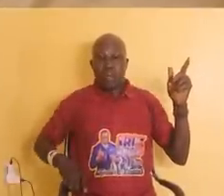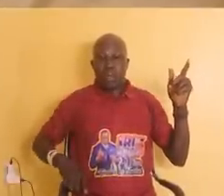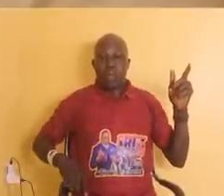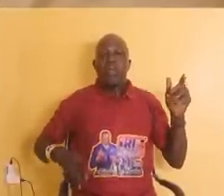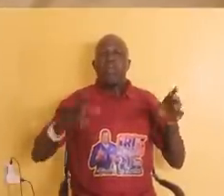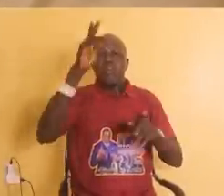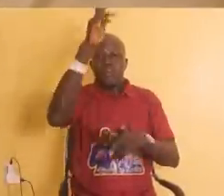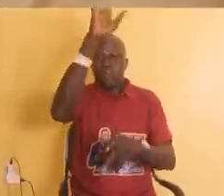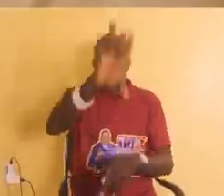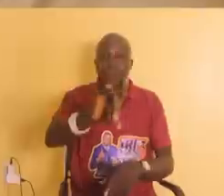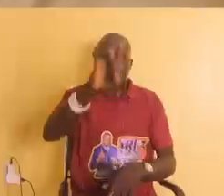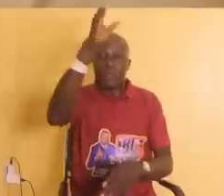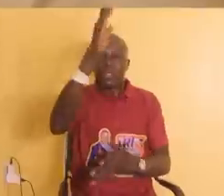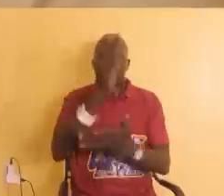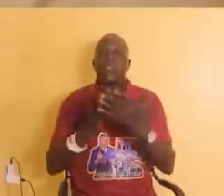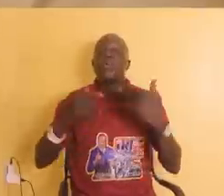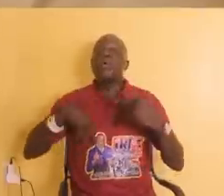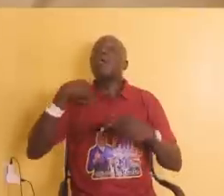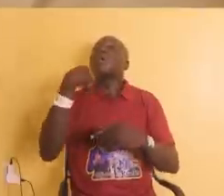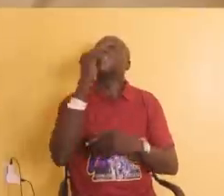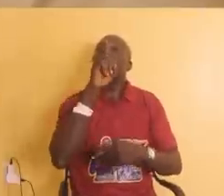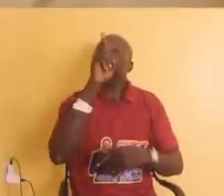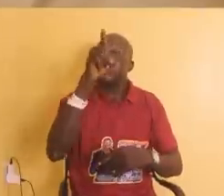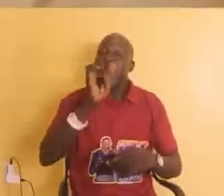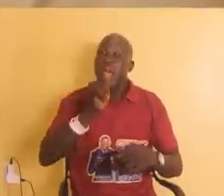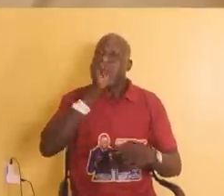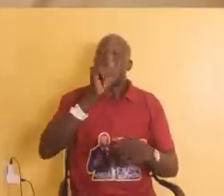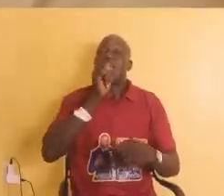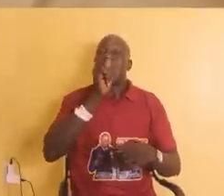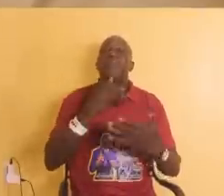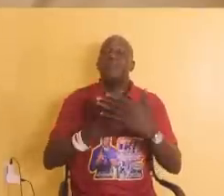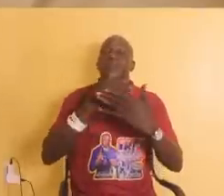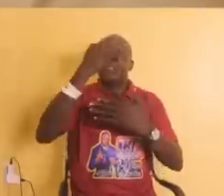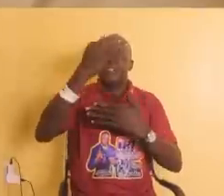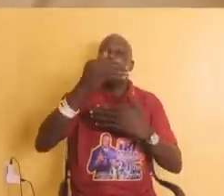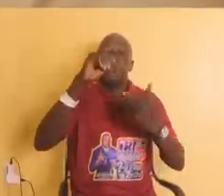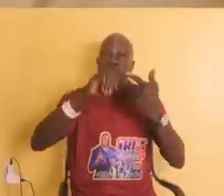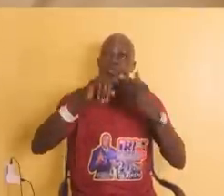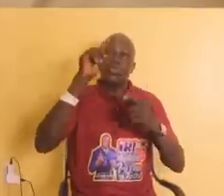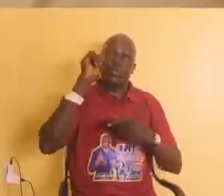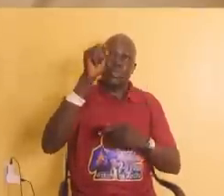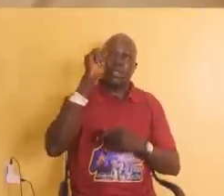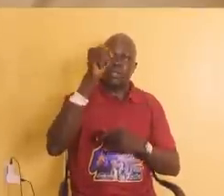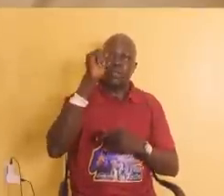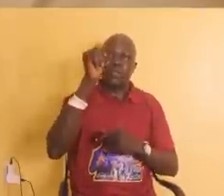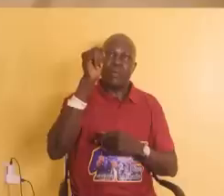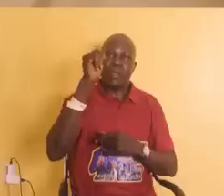Jesus' name, my Lord. Don't for somebody and assure them, I am